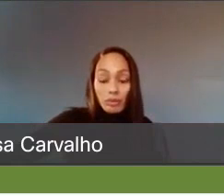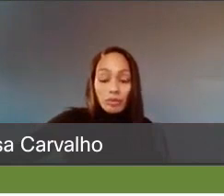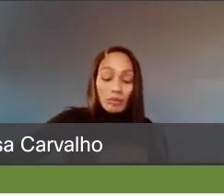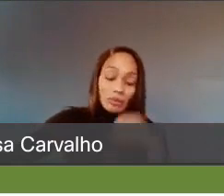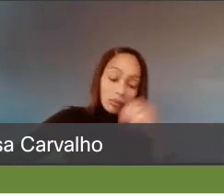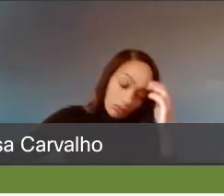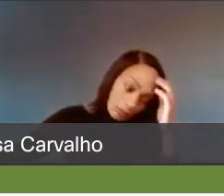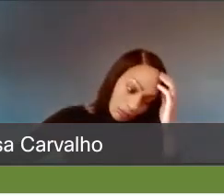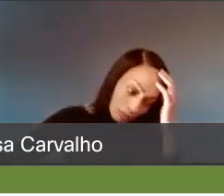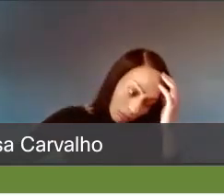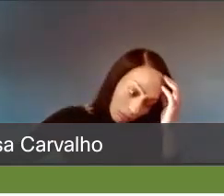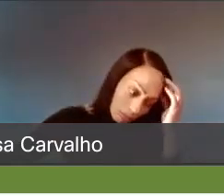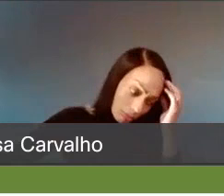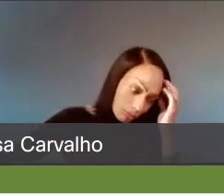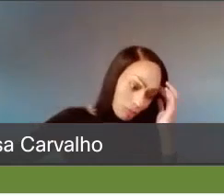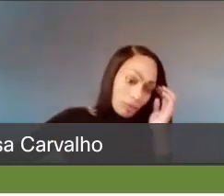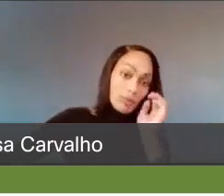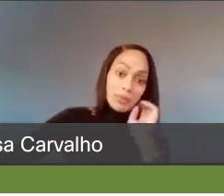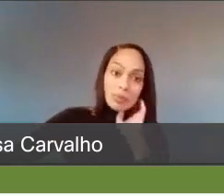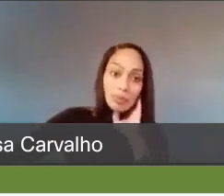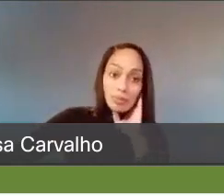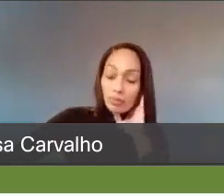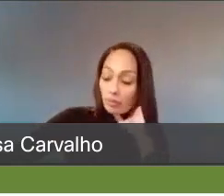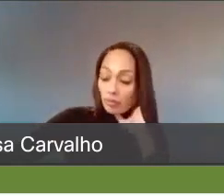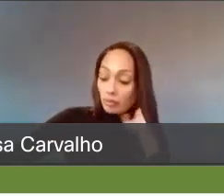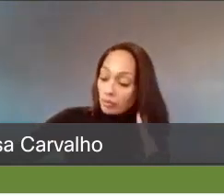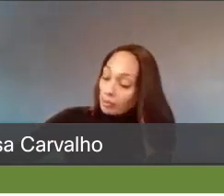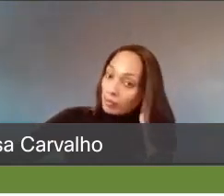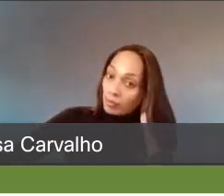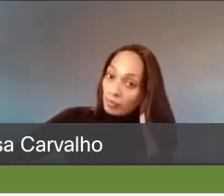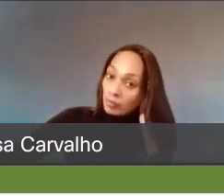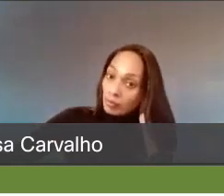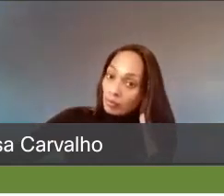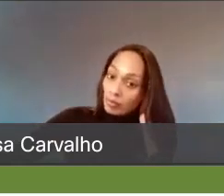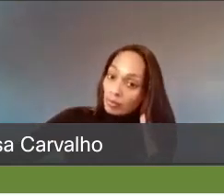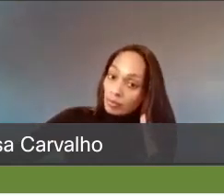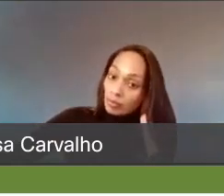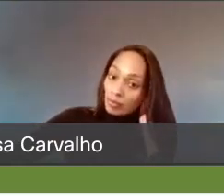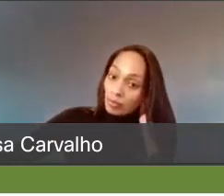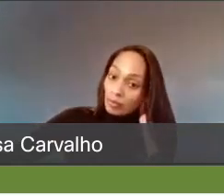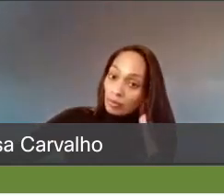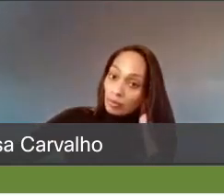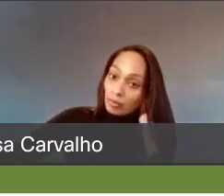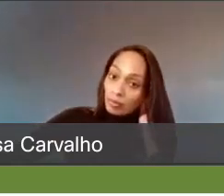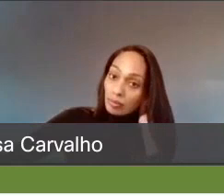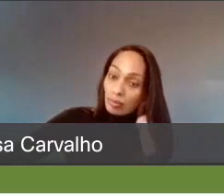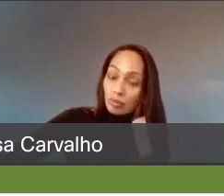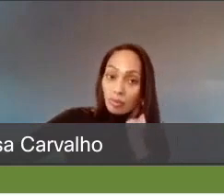like between my partner, my wife, or my mother, and I say that